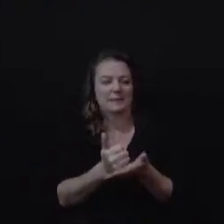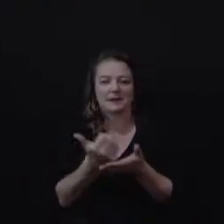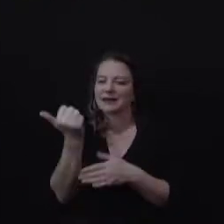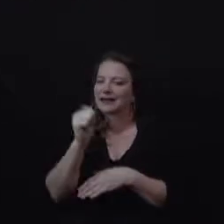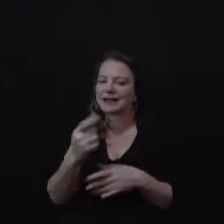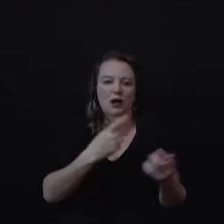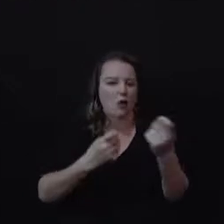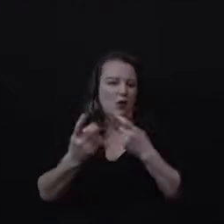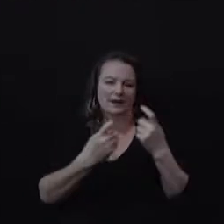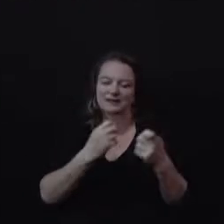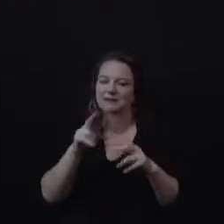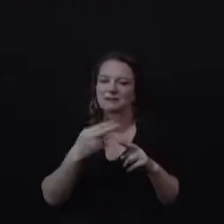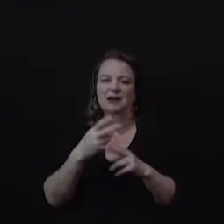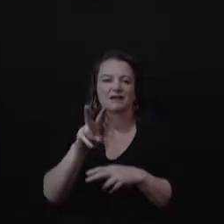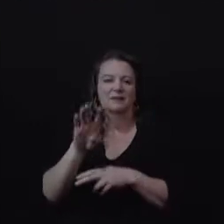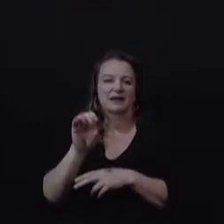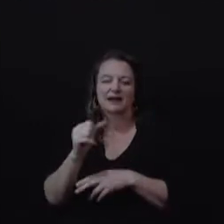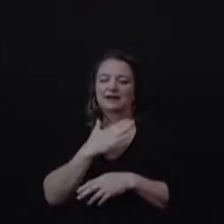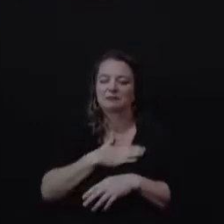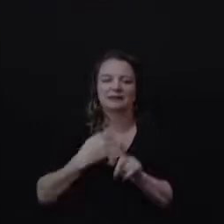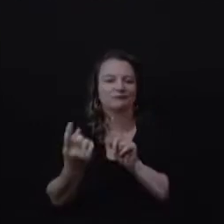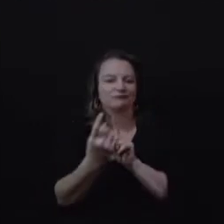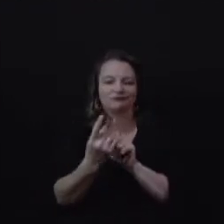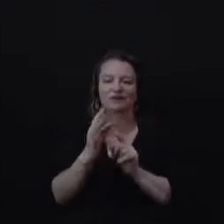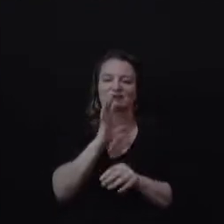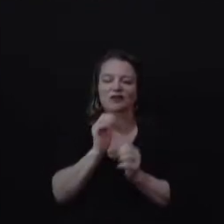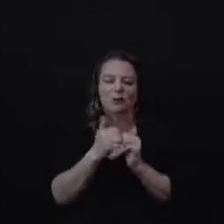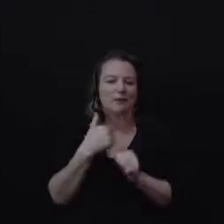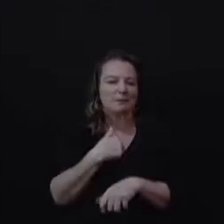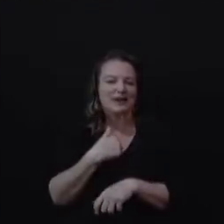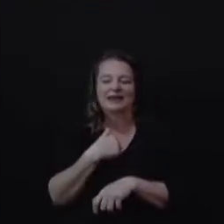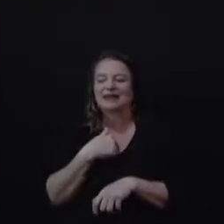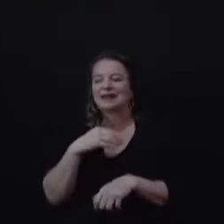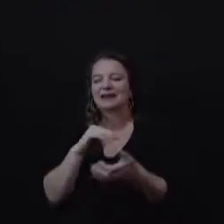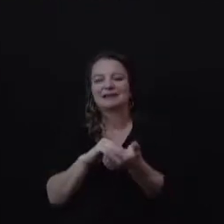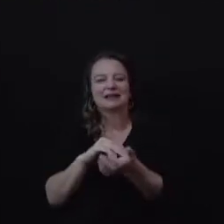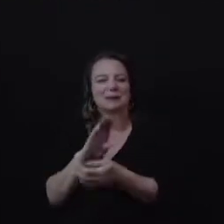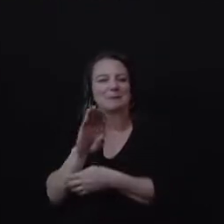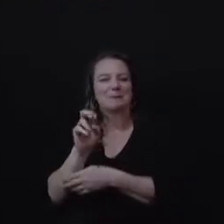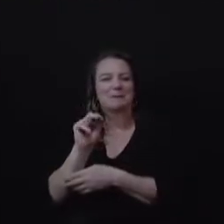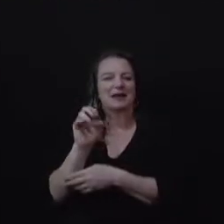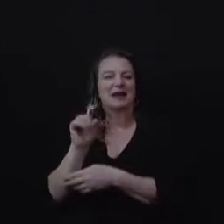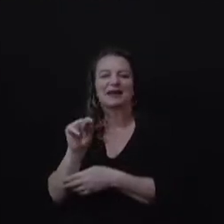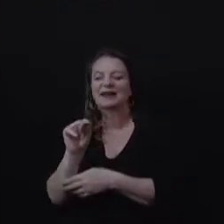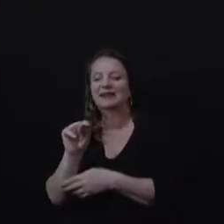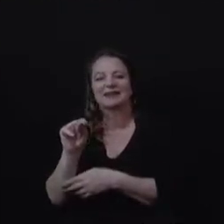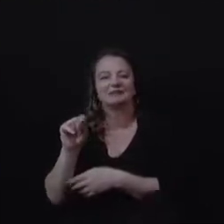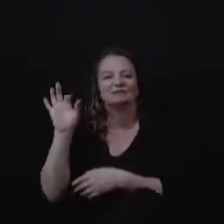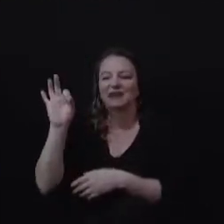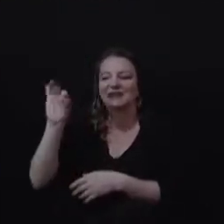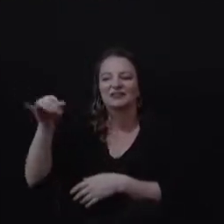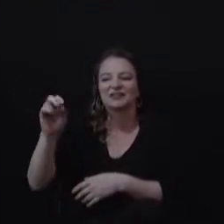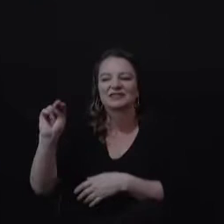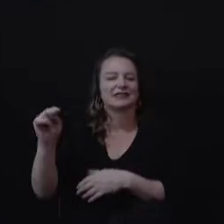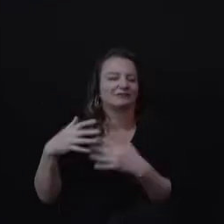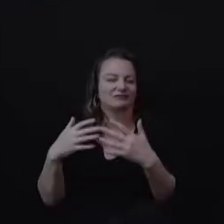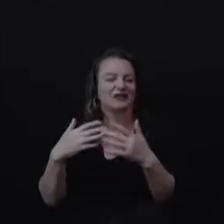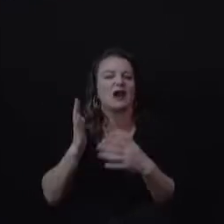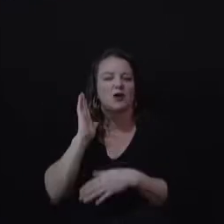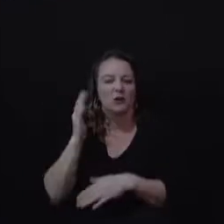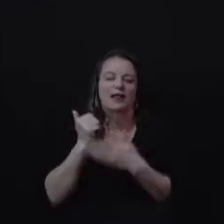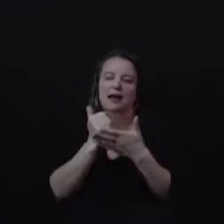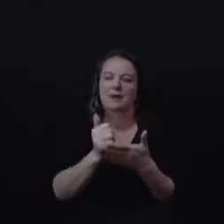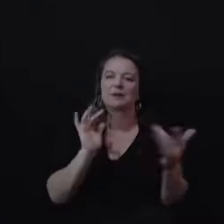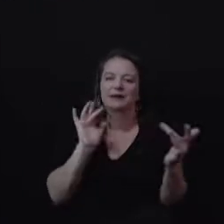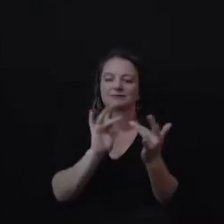questions about VBS, please come talk to me, find Dr. Bennett, find Pastor Jennifer or Ben. We'll help you get connected. And so